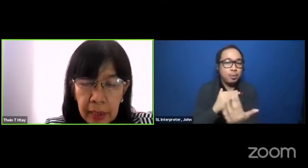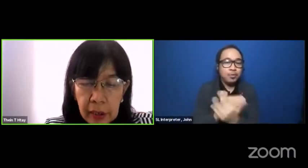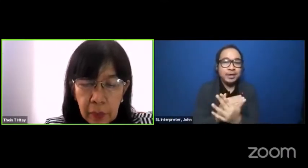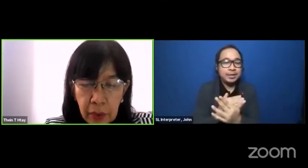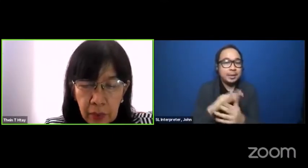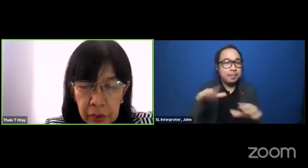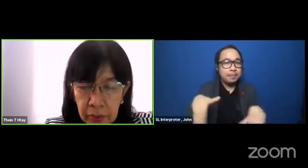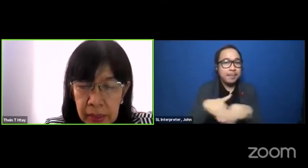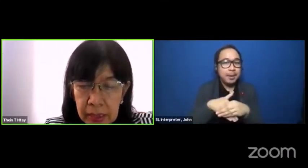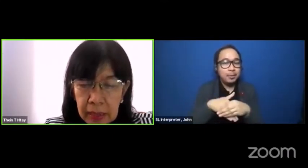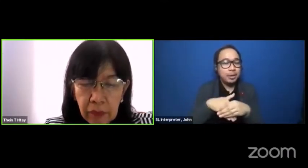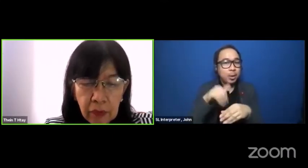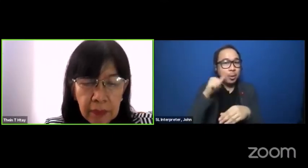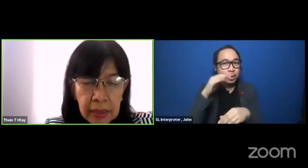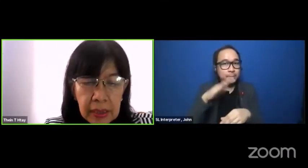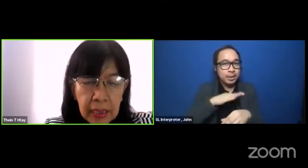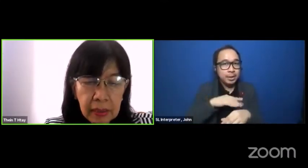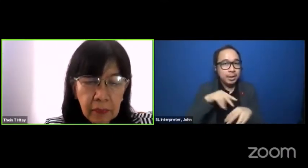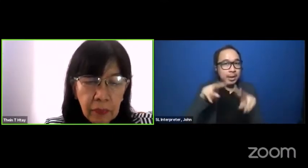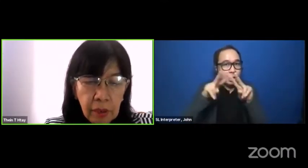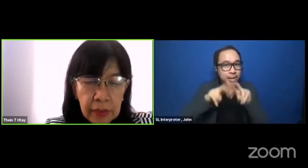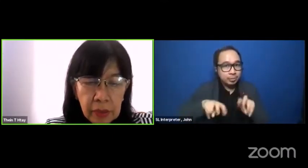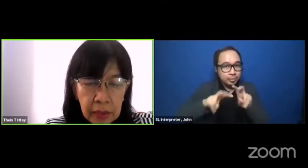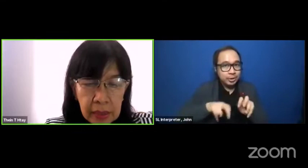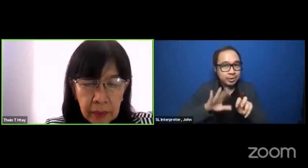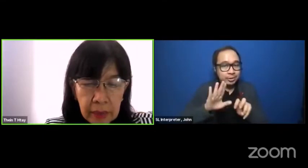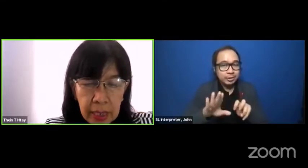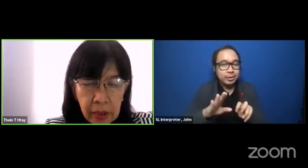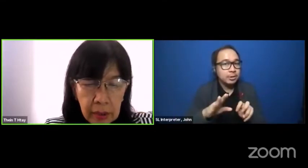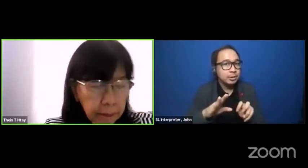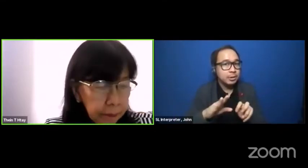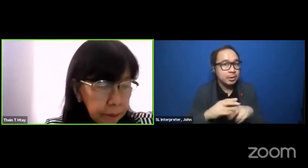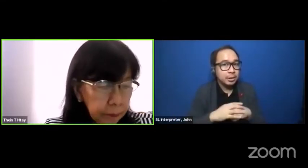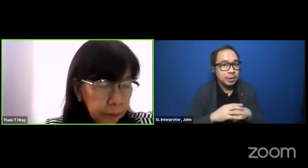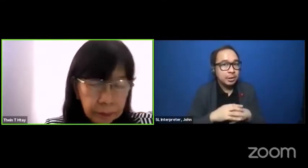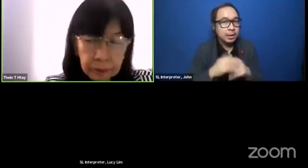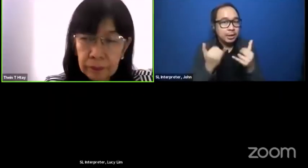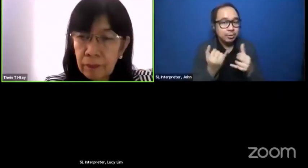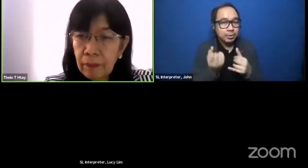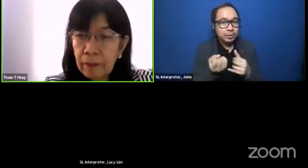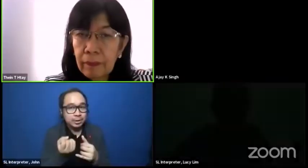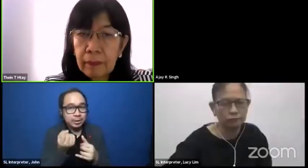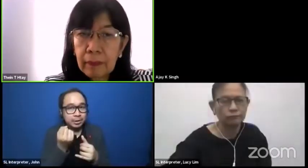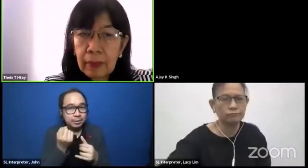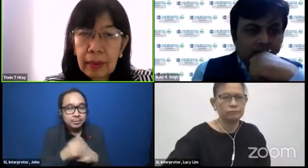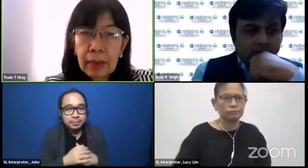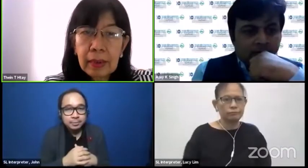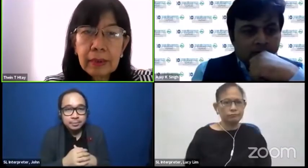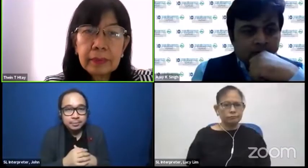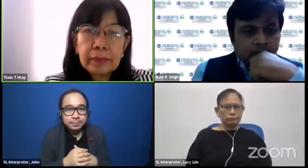and Exploratory Study from India. The floor is yours, Dr. Ajay.